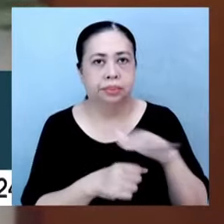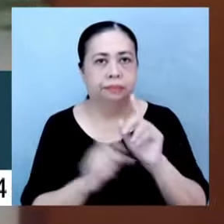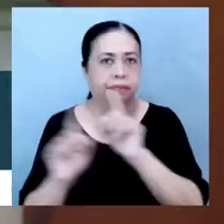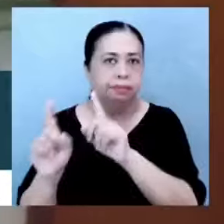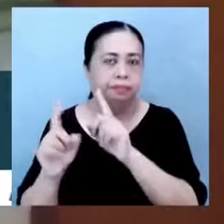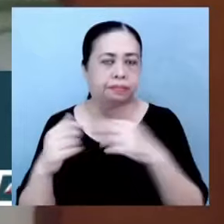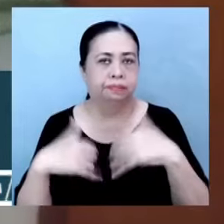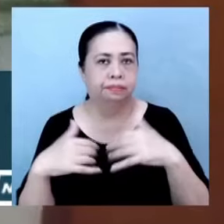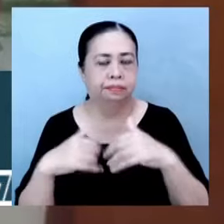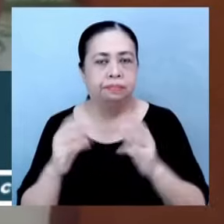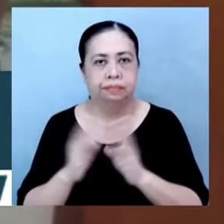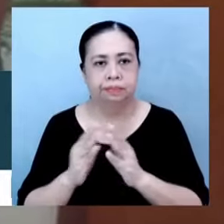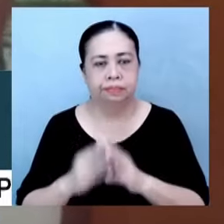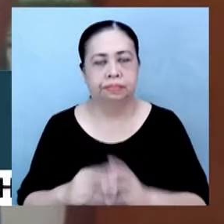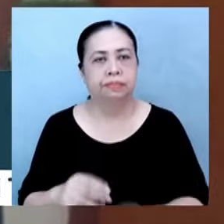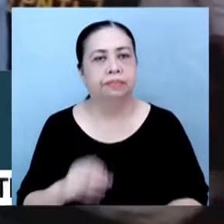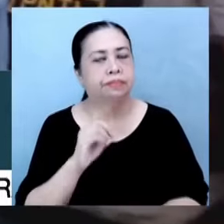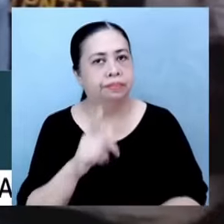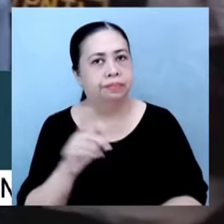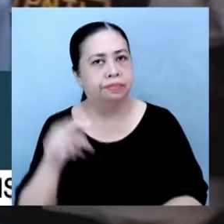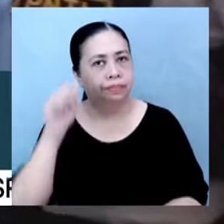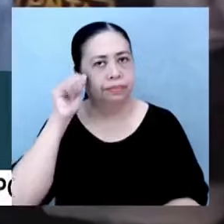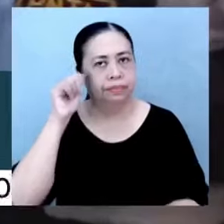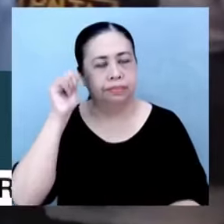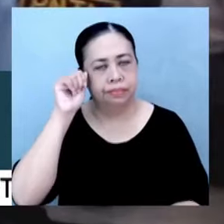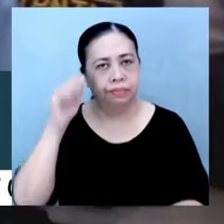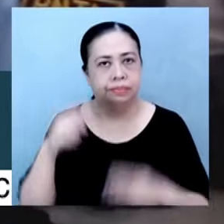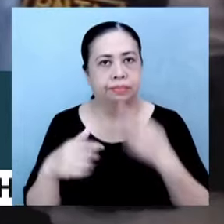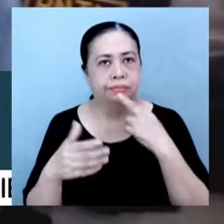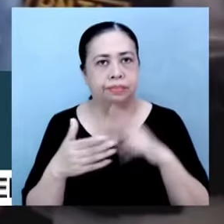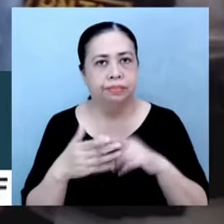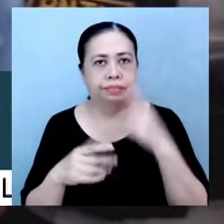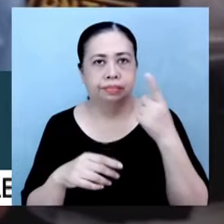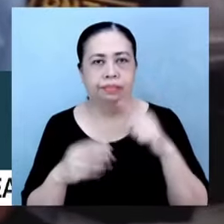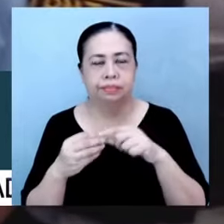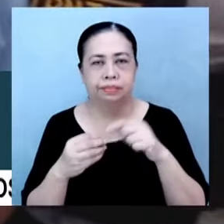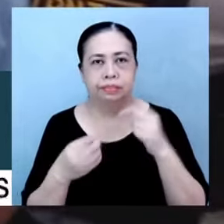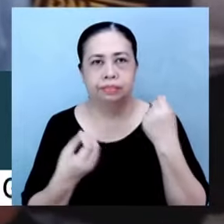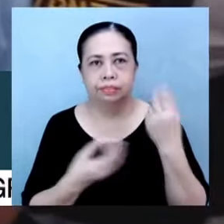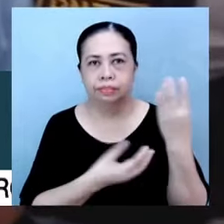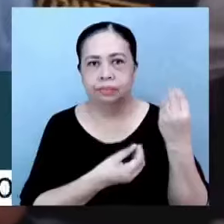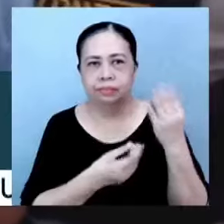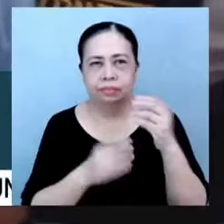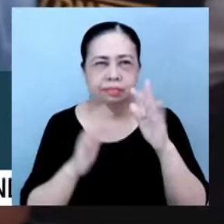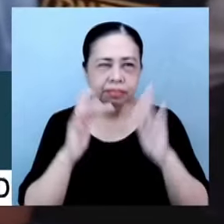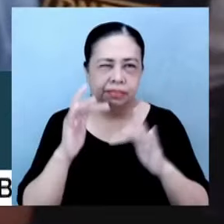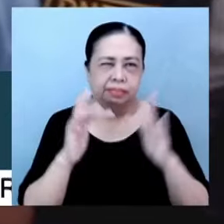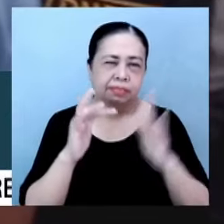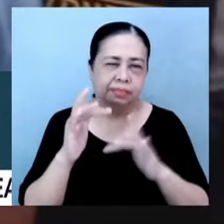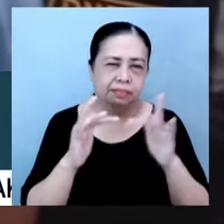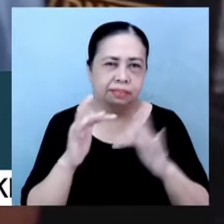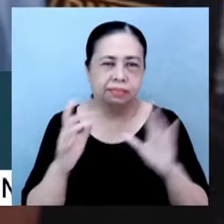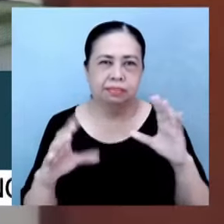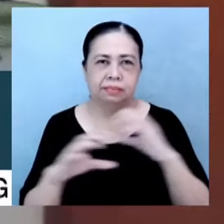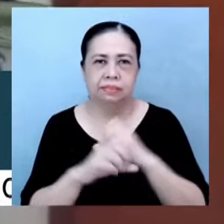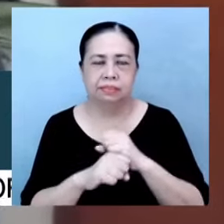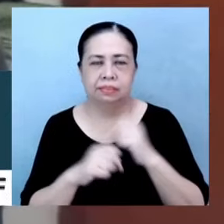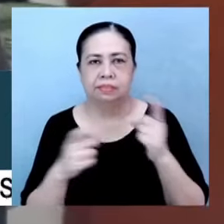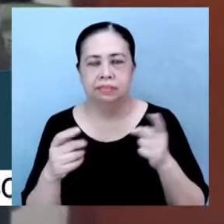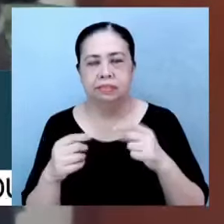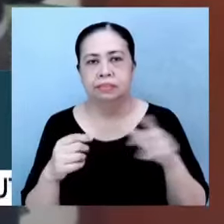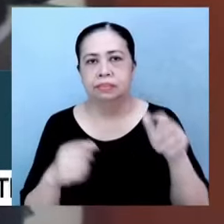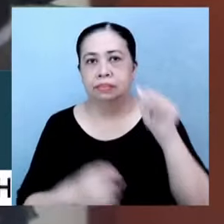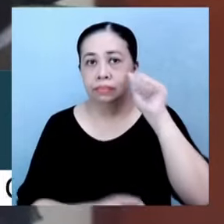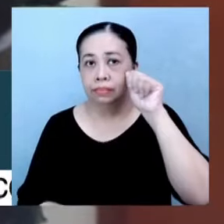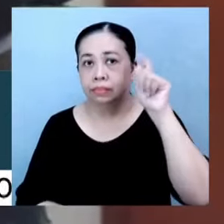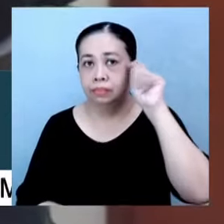Stanley. All right, that was Adrian Ayaline reporting to us, getting a choppy signal there, but basically was telling us that Arnolfo Teves Jr.,